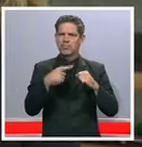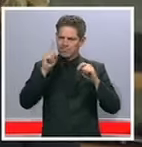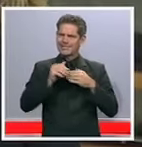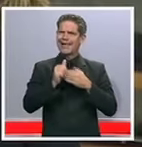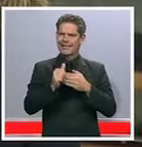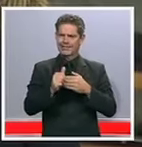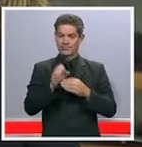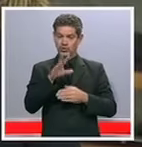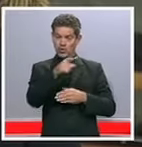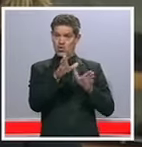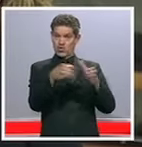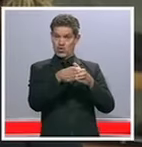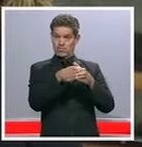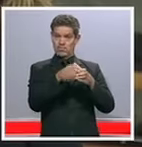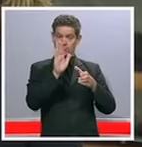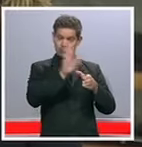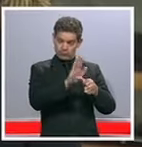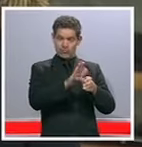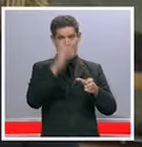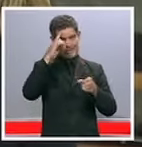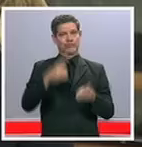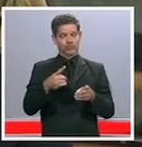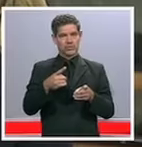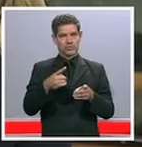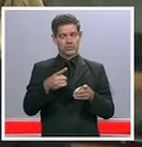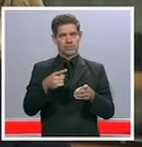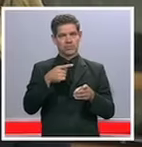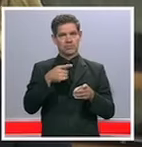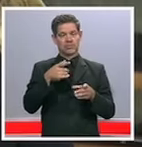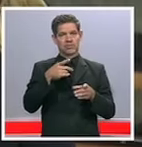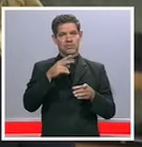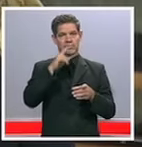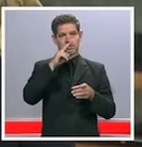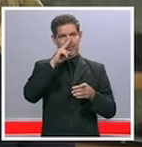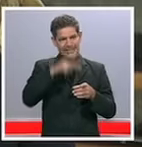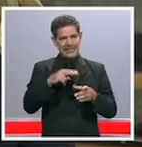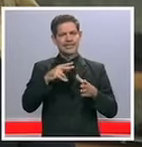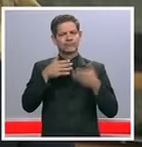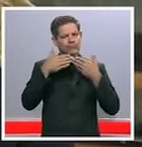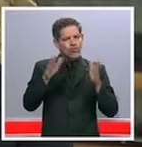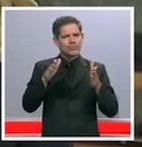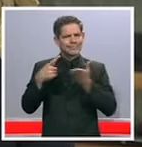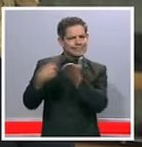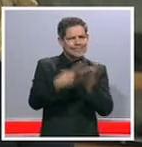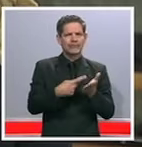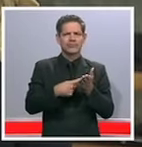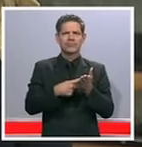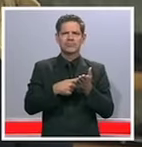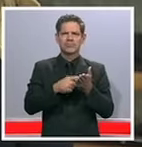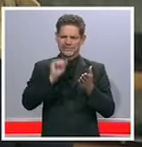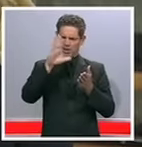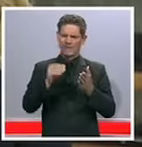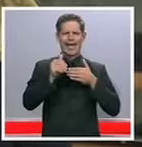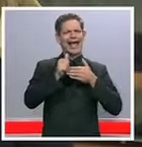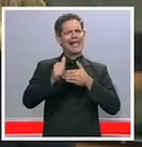So you're a group of people who decided that there needed to be a conversation about leadership in South